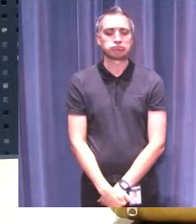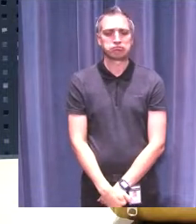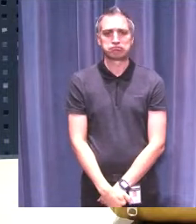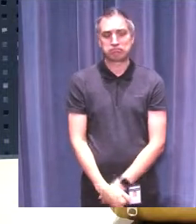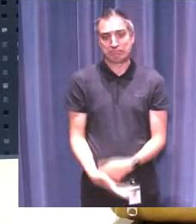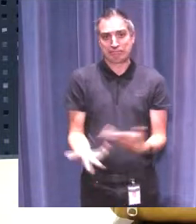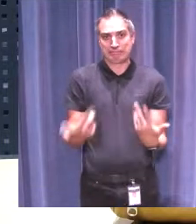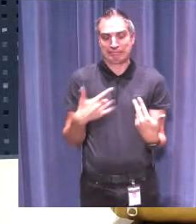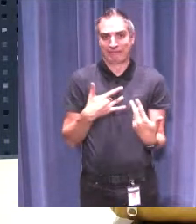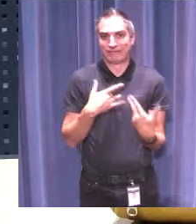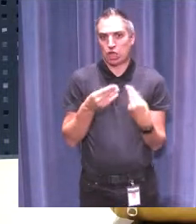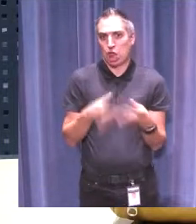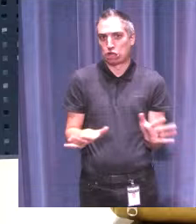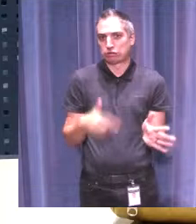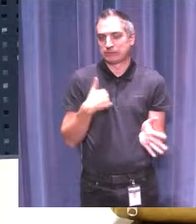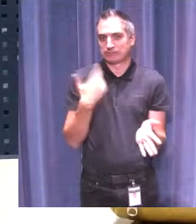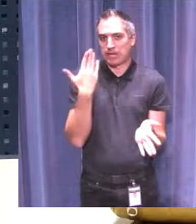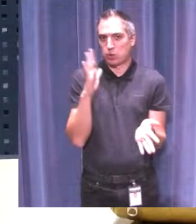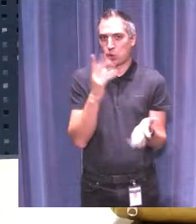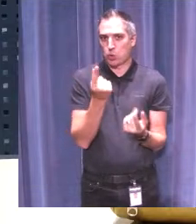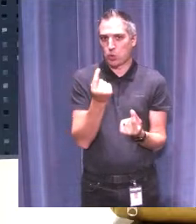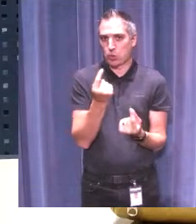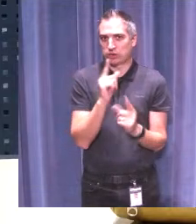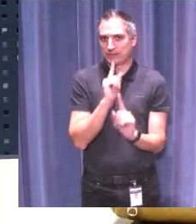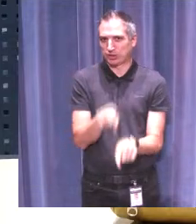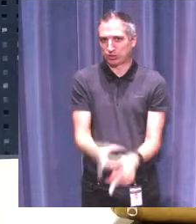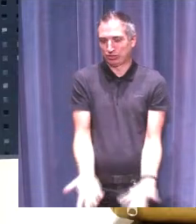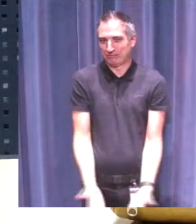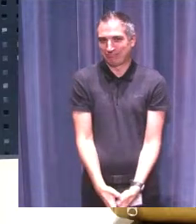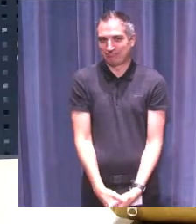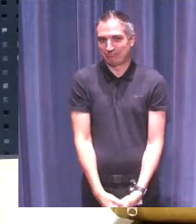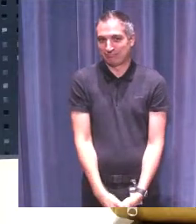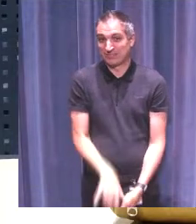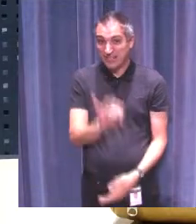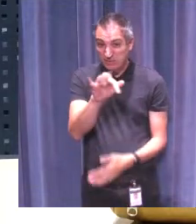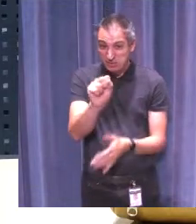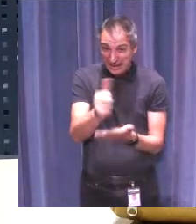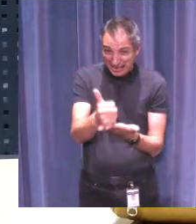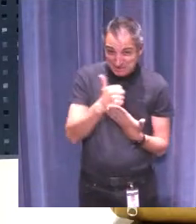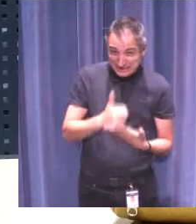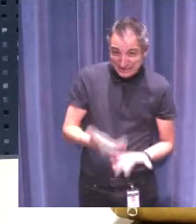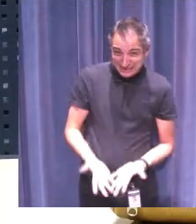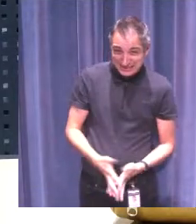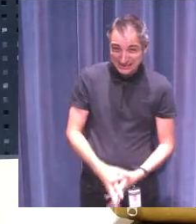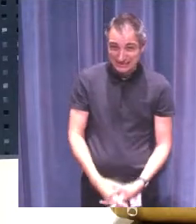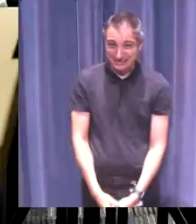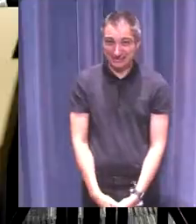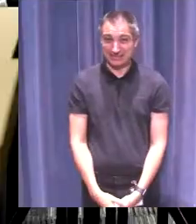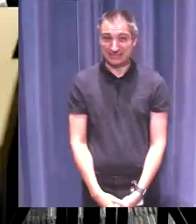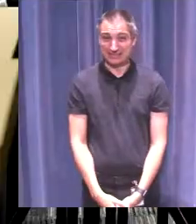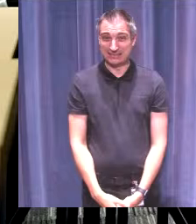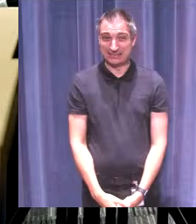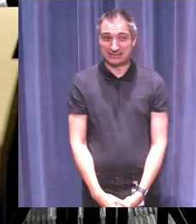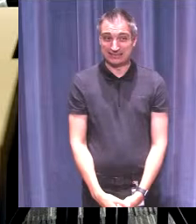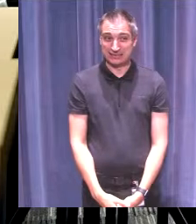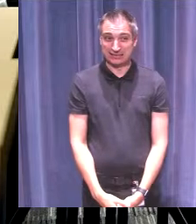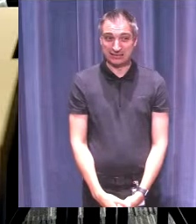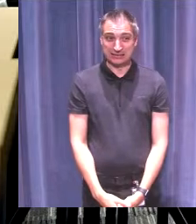at a loss there. I don't know which direction to go on that. So if you can help me out. I